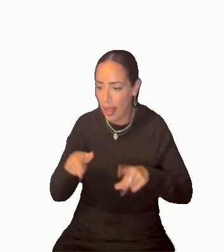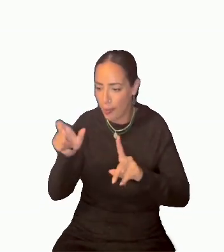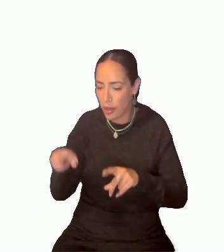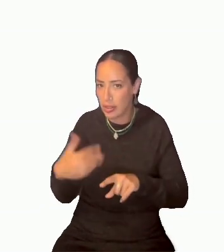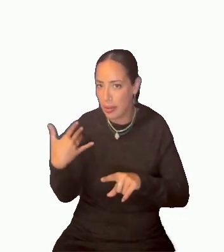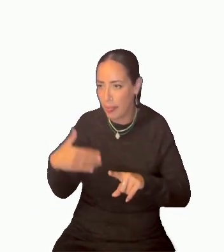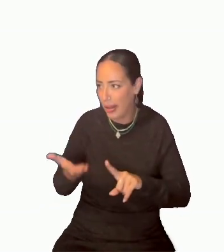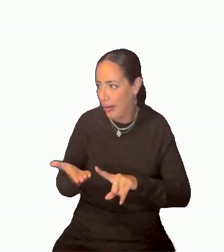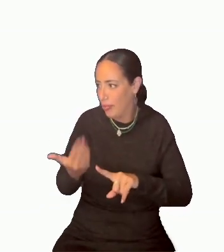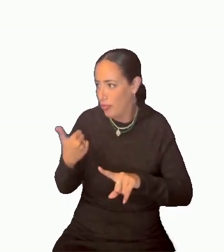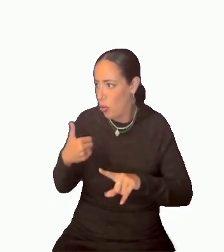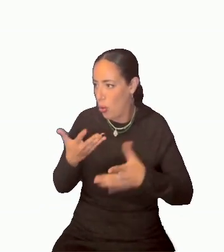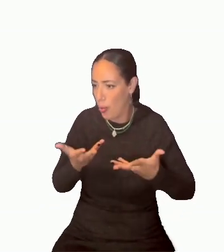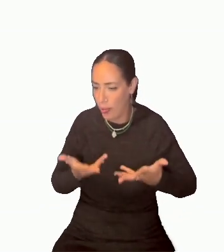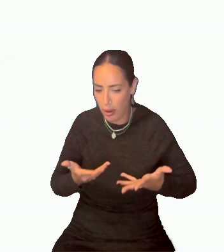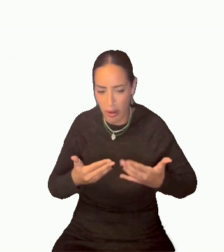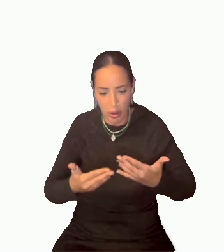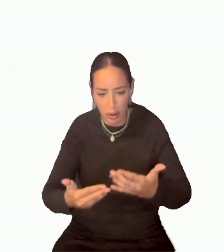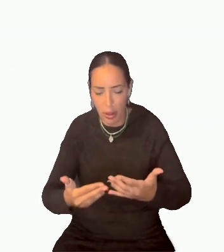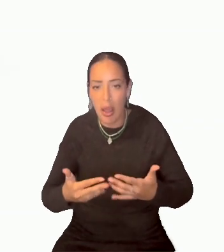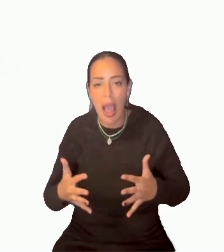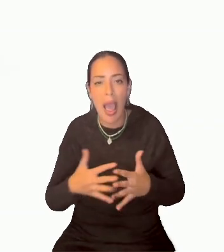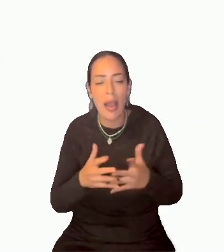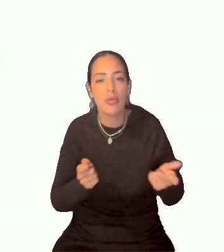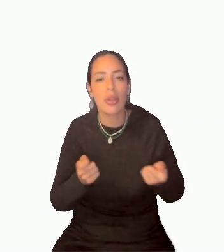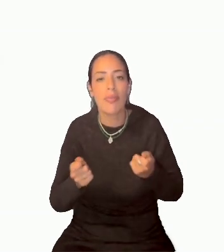thing, and how we manage endings.